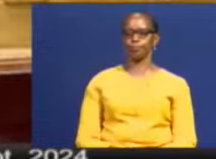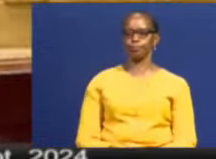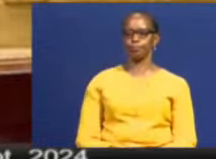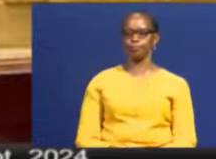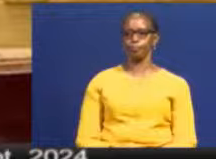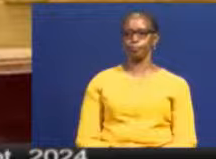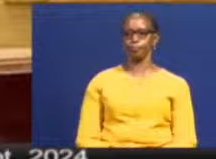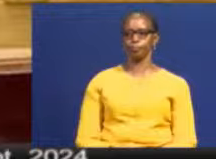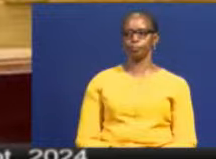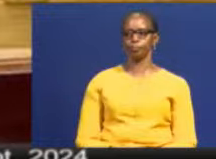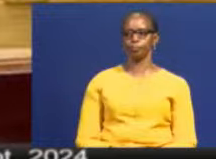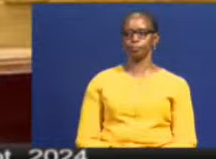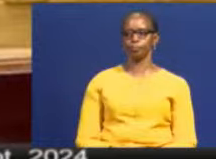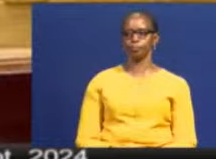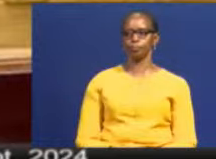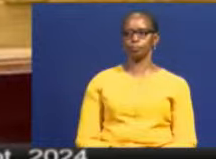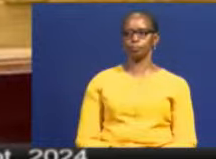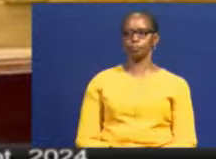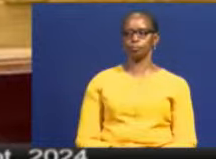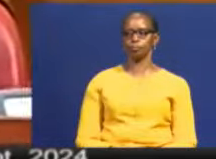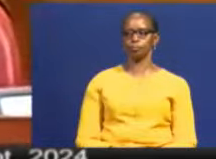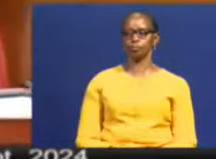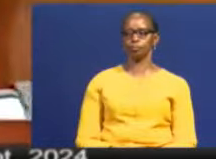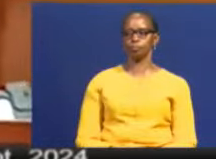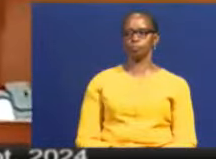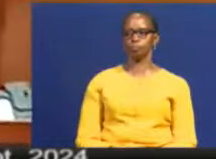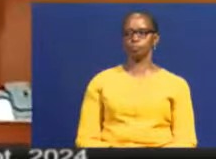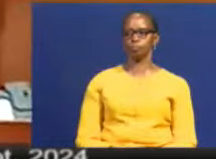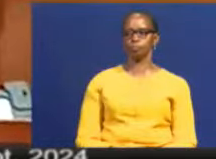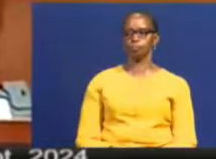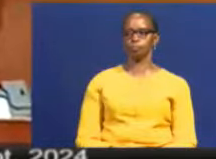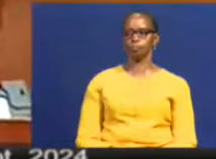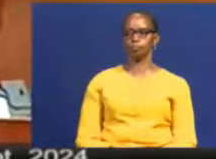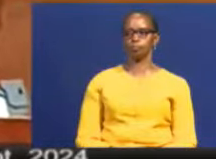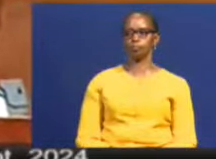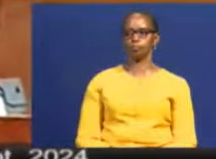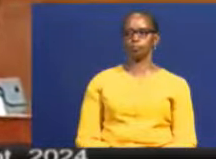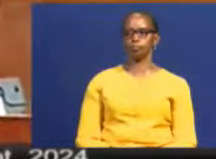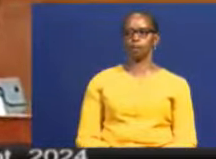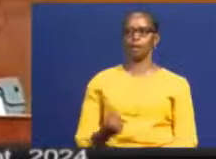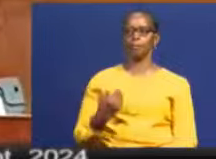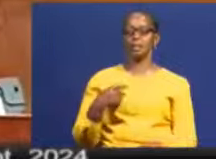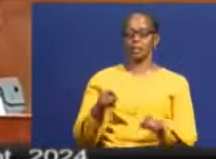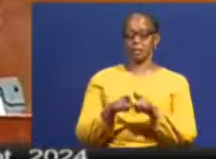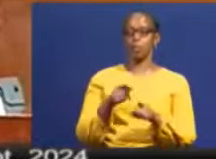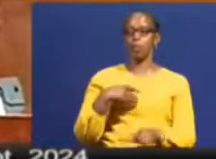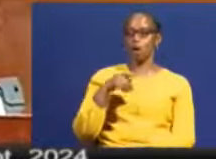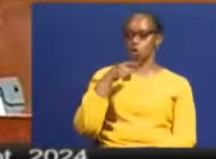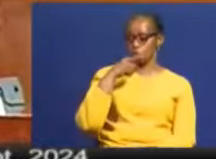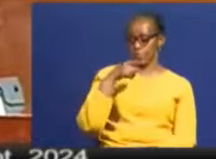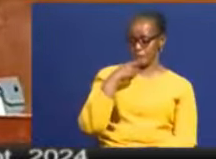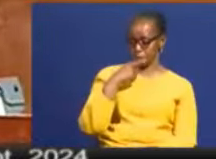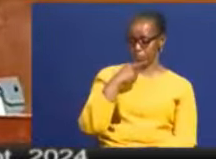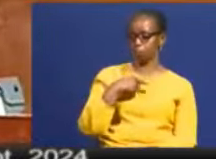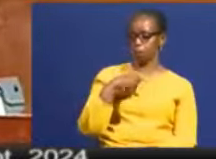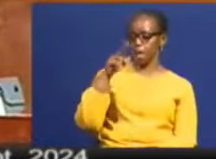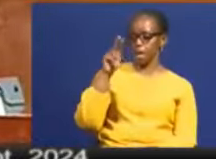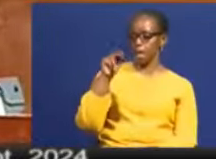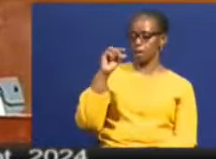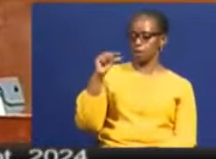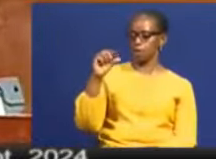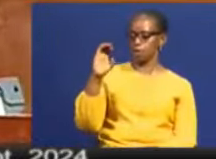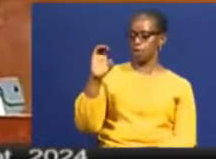to rise to also contribute on the judgment on NGCDF, Mr. Speaker, and to say that